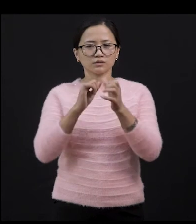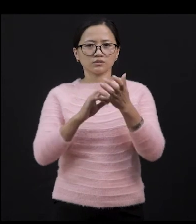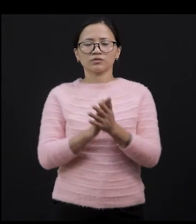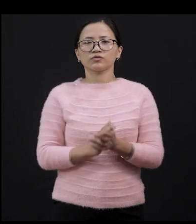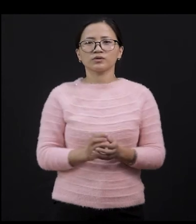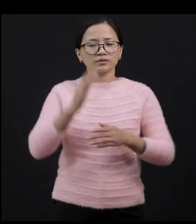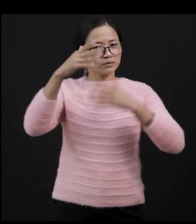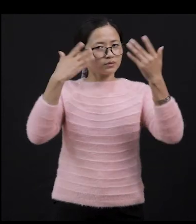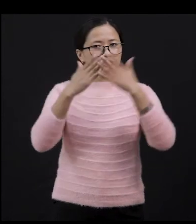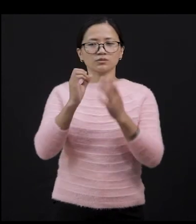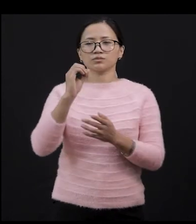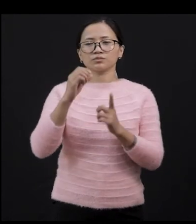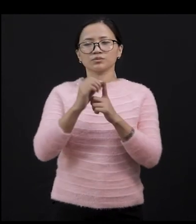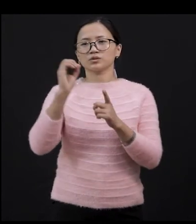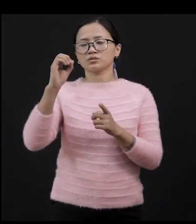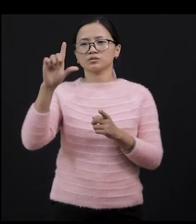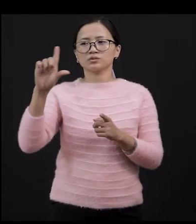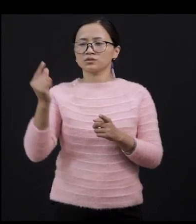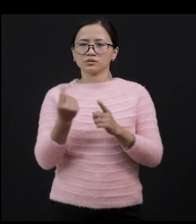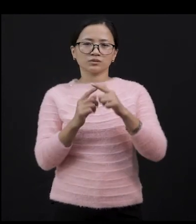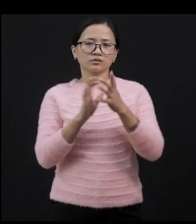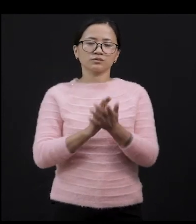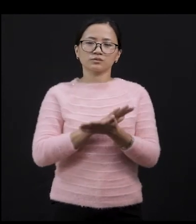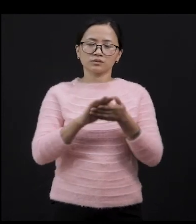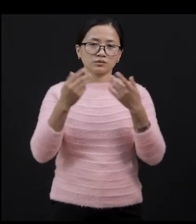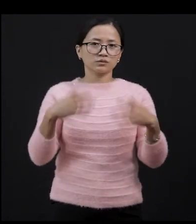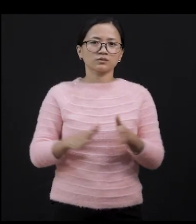air pollution. So that comes to the